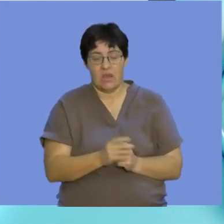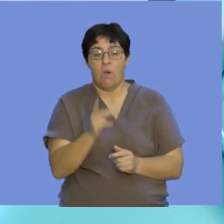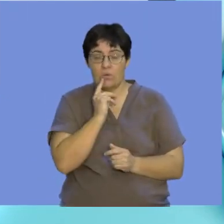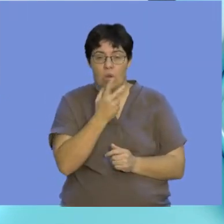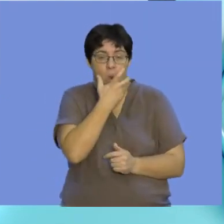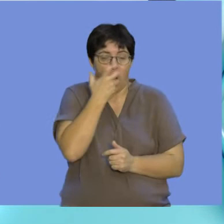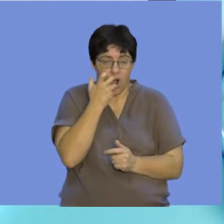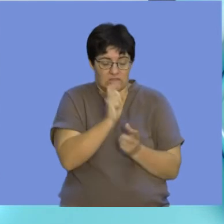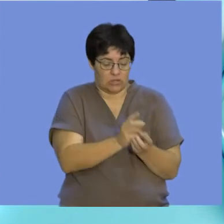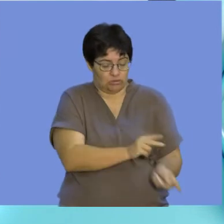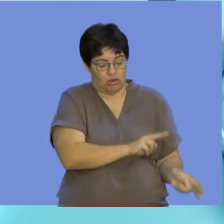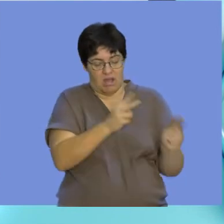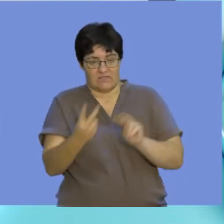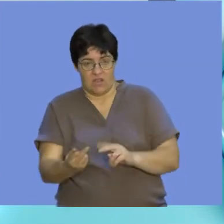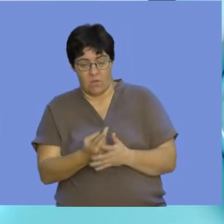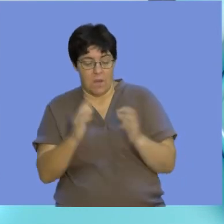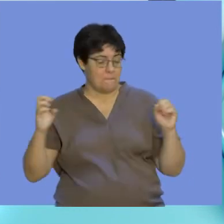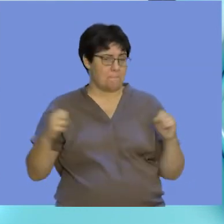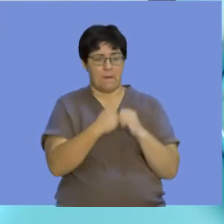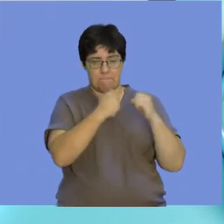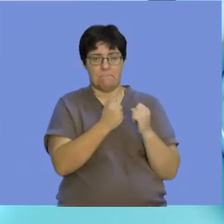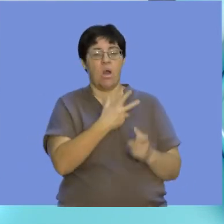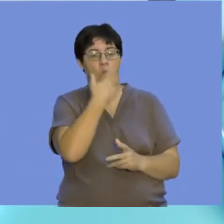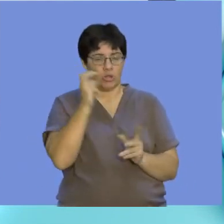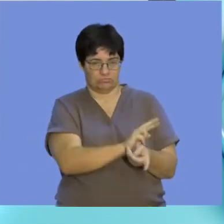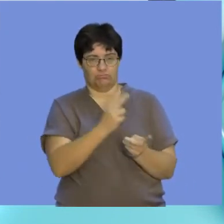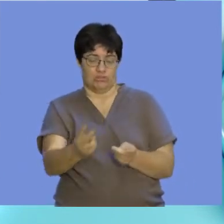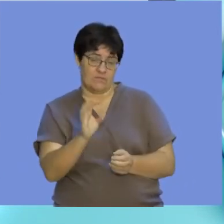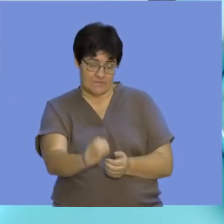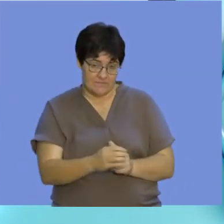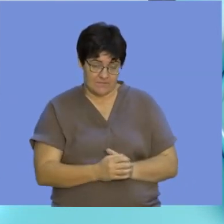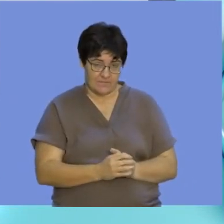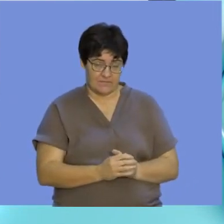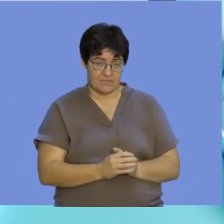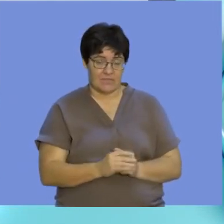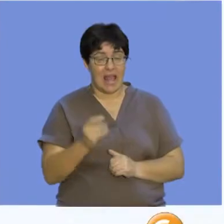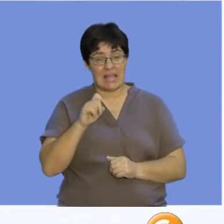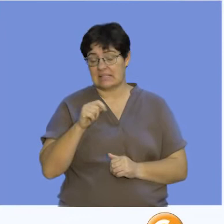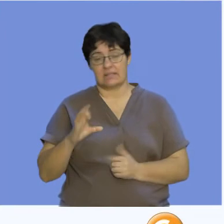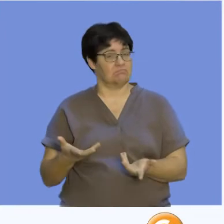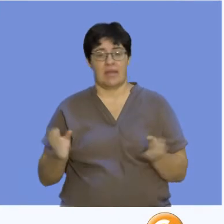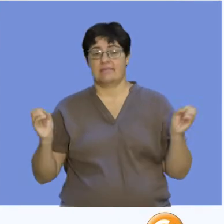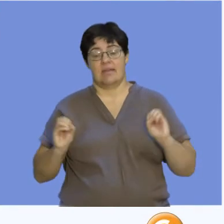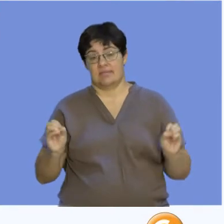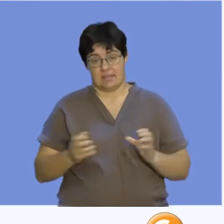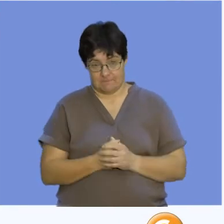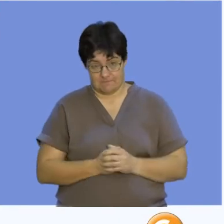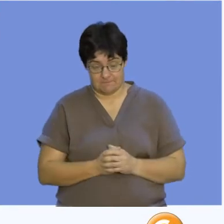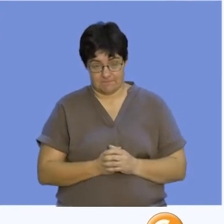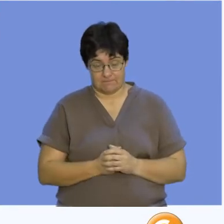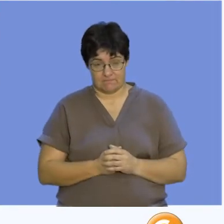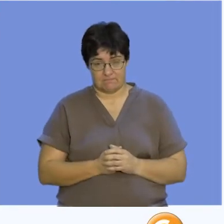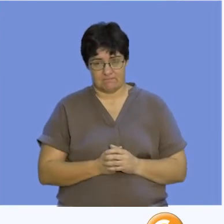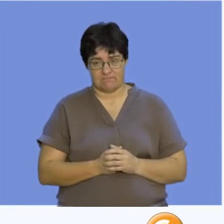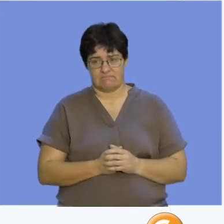transfer, okay? Because when they smack each other, we get heat transfer. Elastic collision, that doesn't happen. So let's